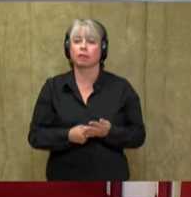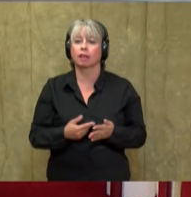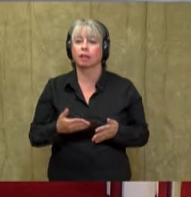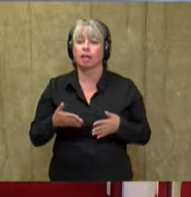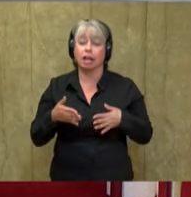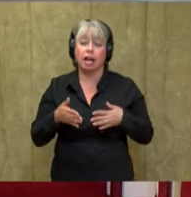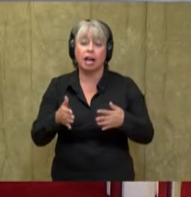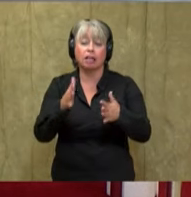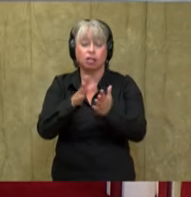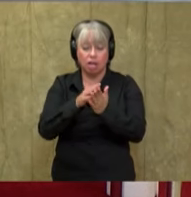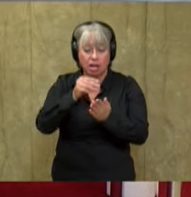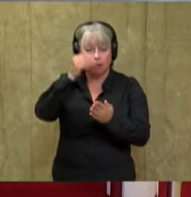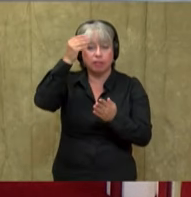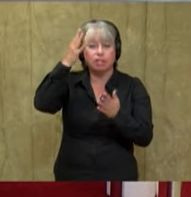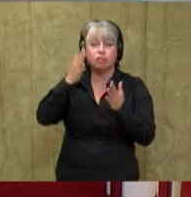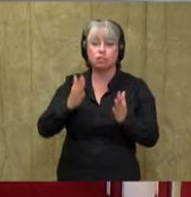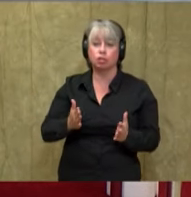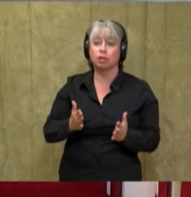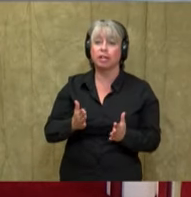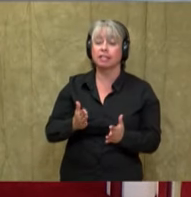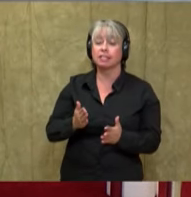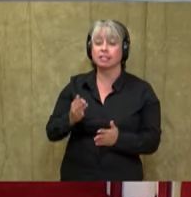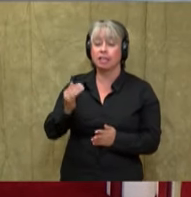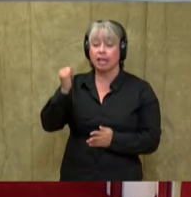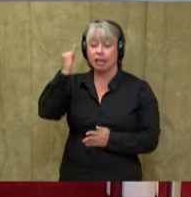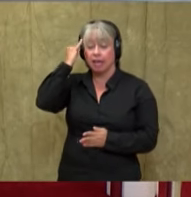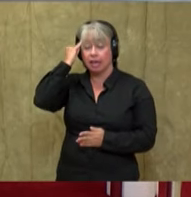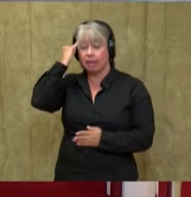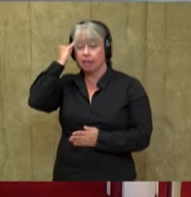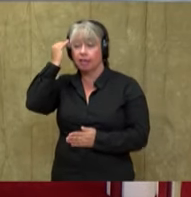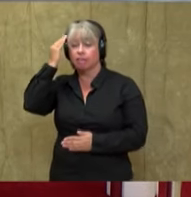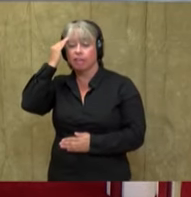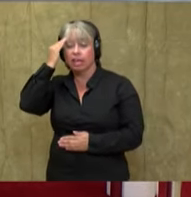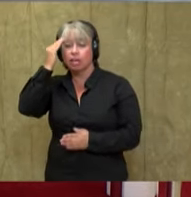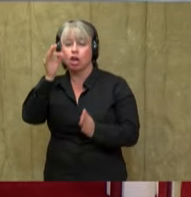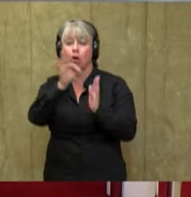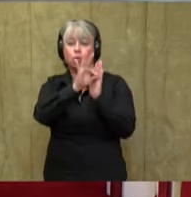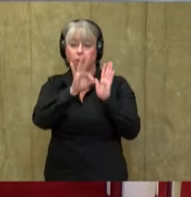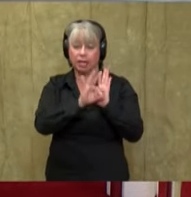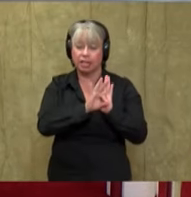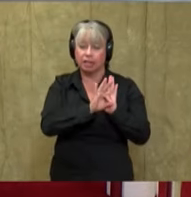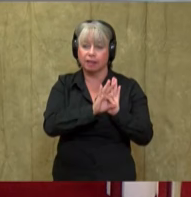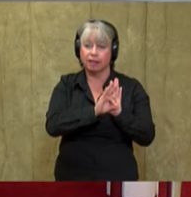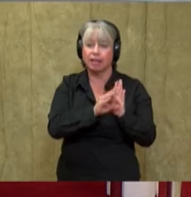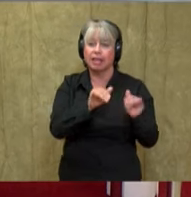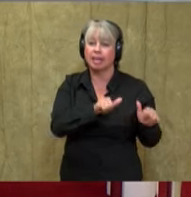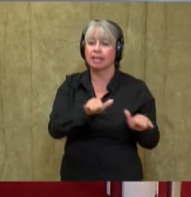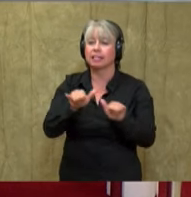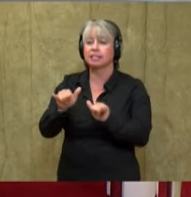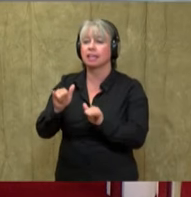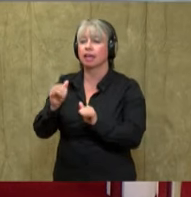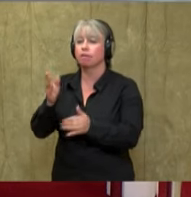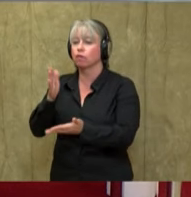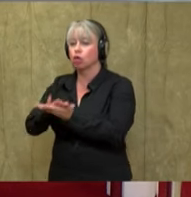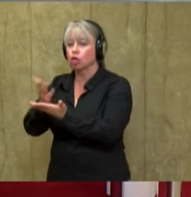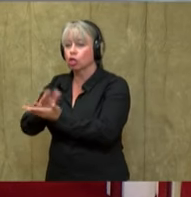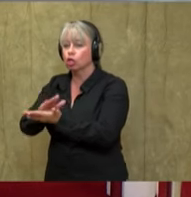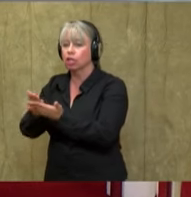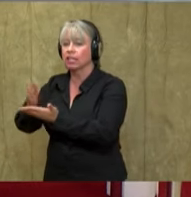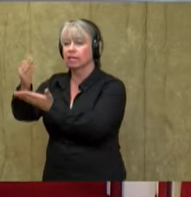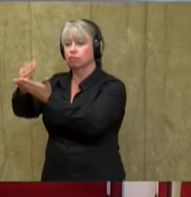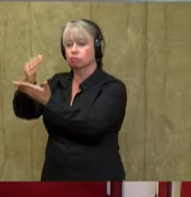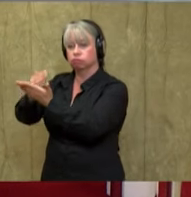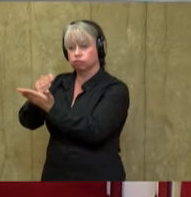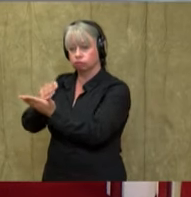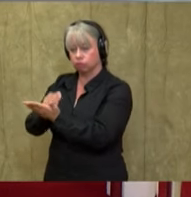as long as they know the formula and they plug it in correctly. Formulas are a lot like ingredients in baking and cooking. You have to go by